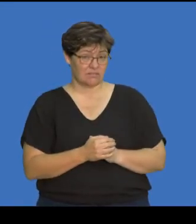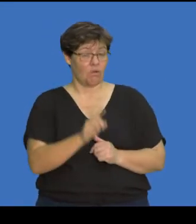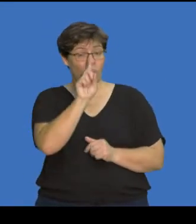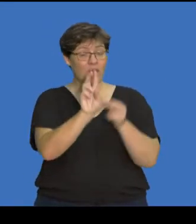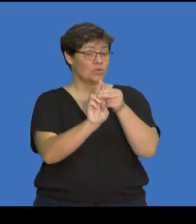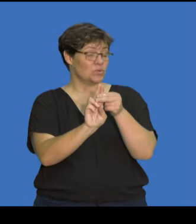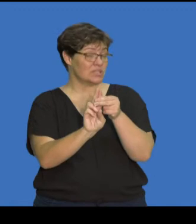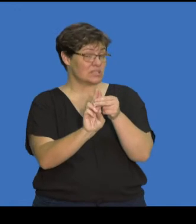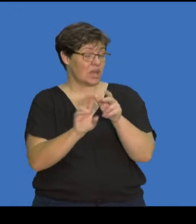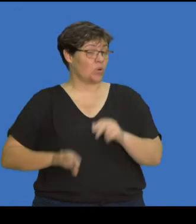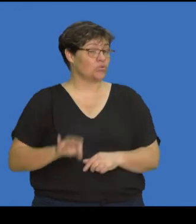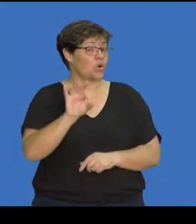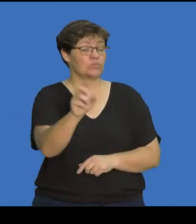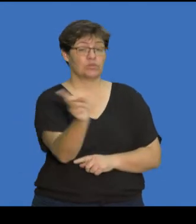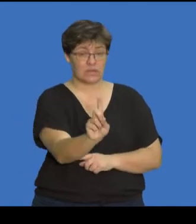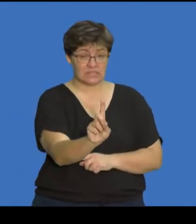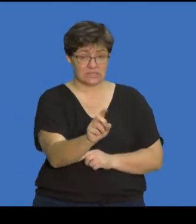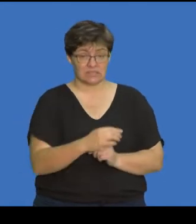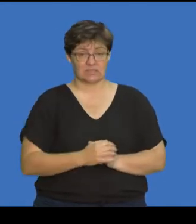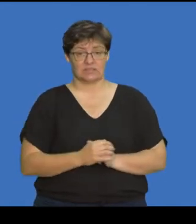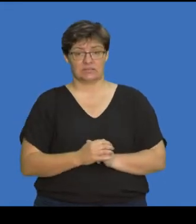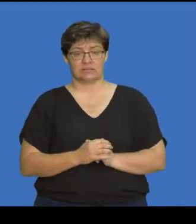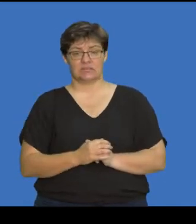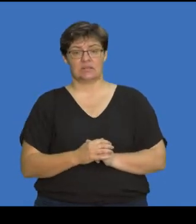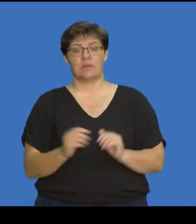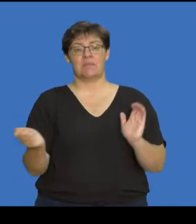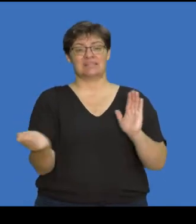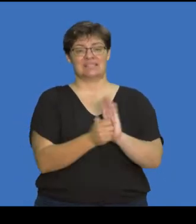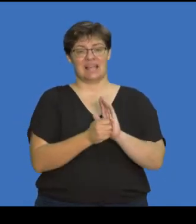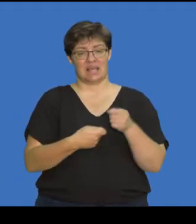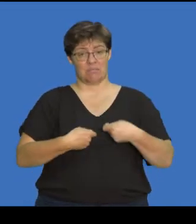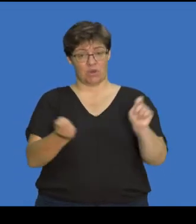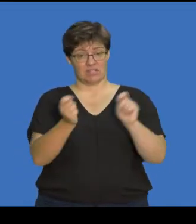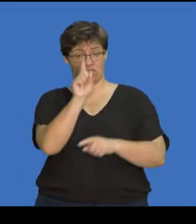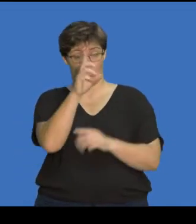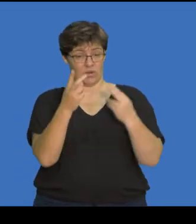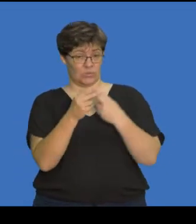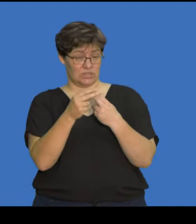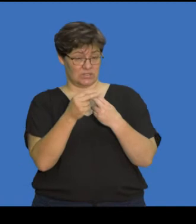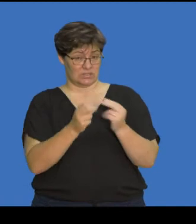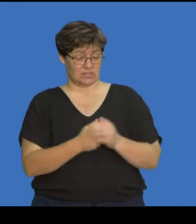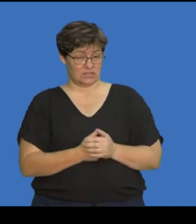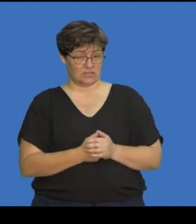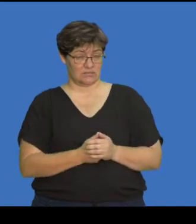unit? My contribution per unit is my selling price per unit, right?